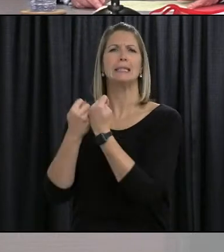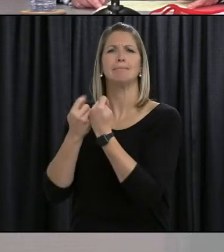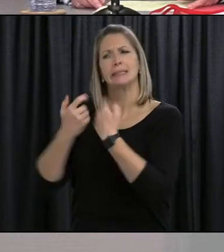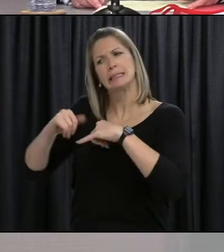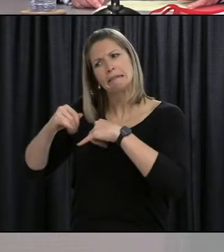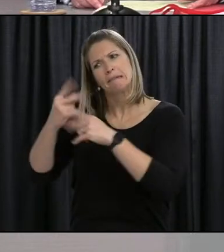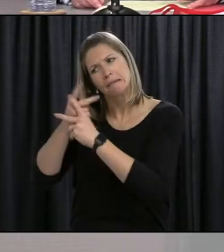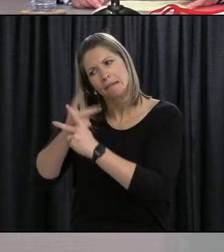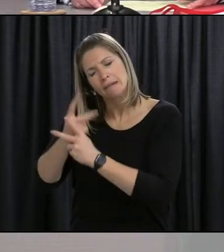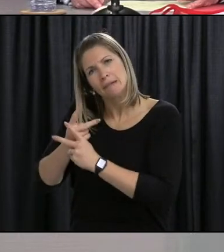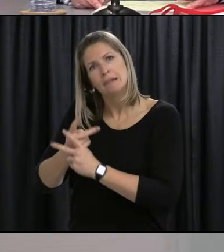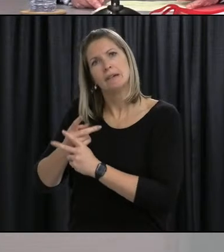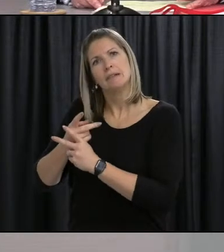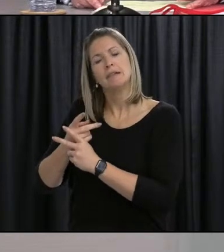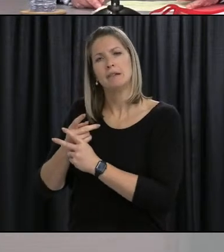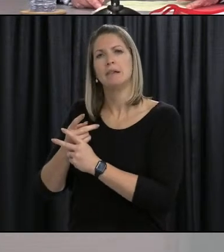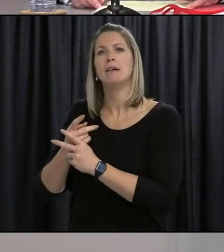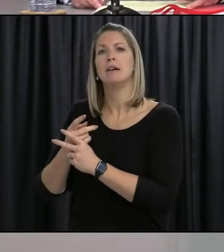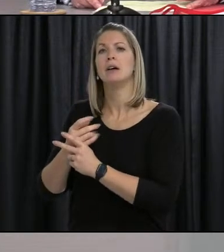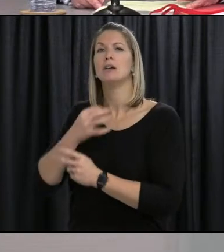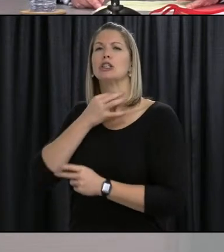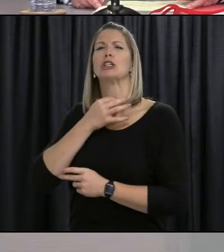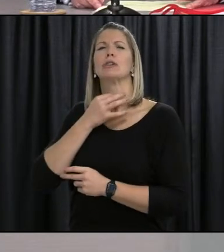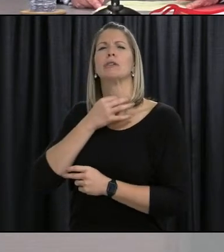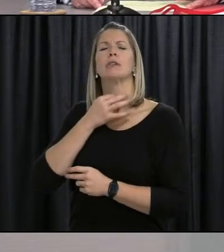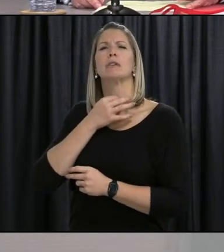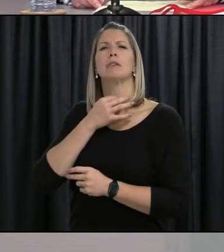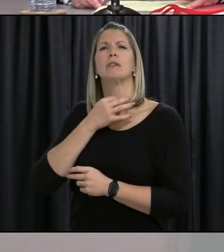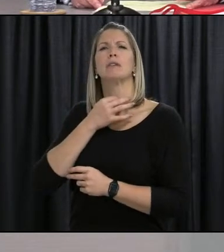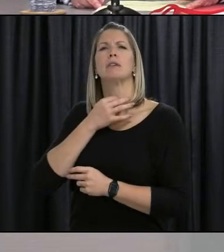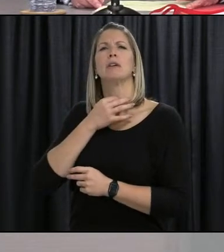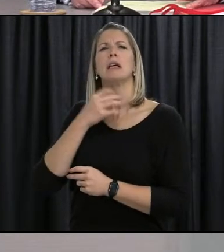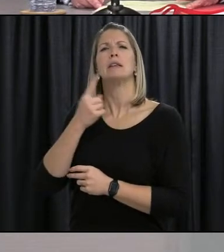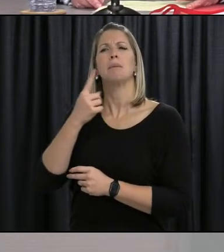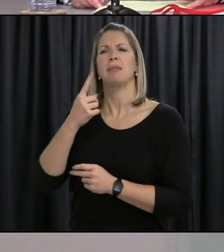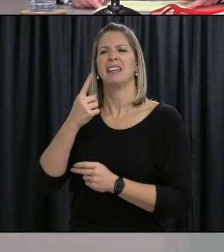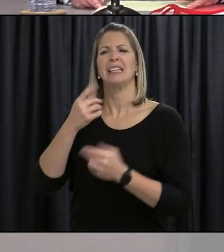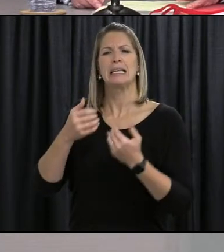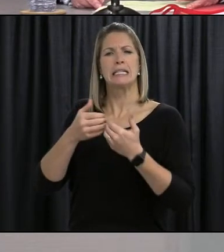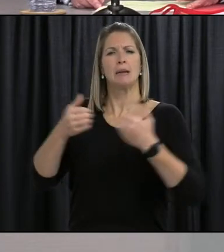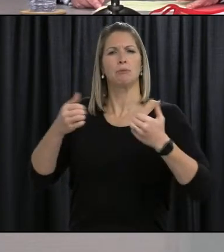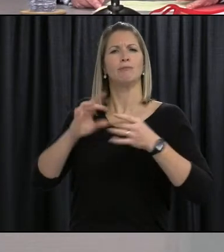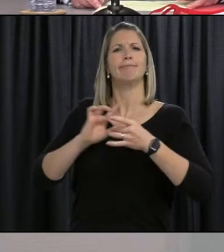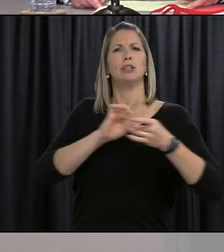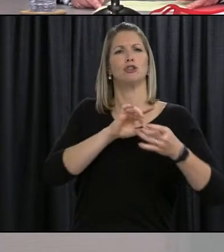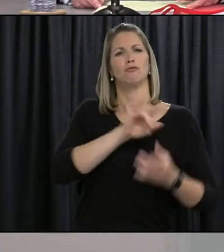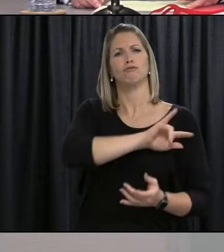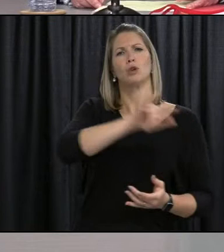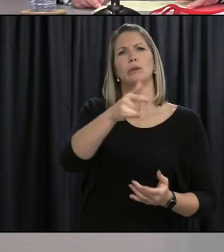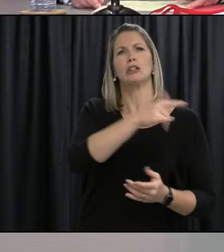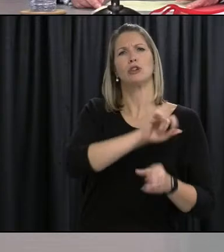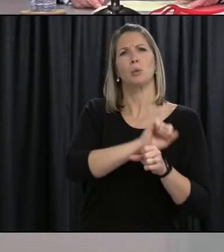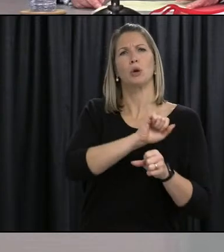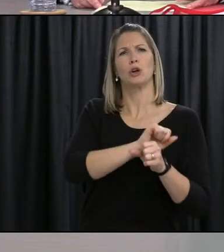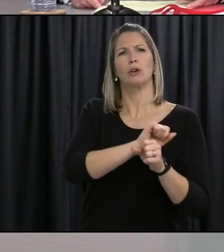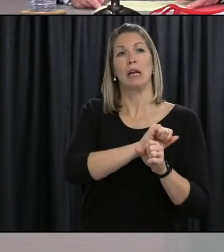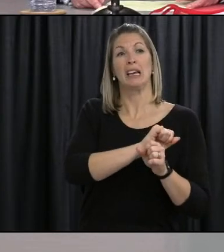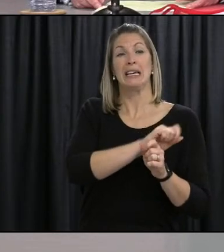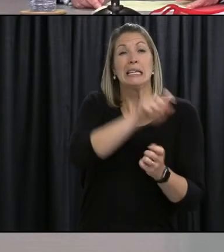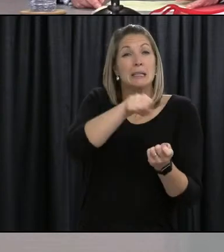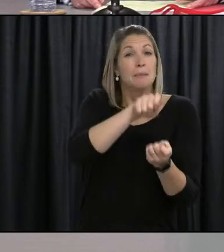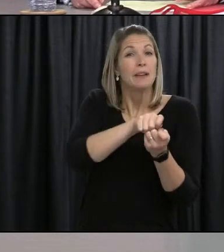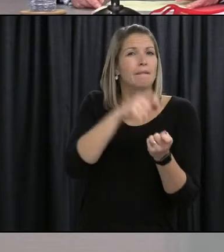information coming soon. Just wondering if there will be something separate for rotational workers, or if it'll all be, I guess, everybody in